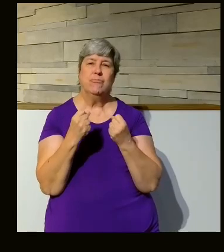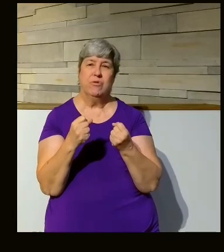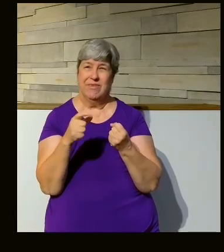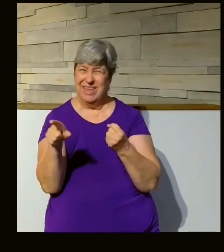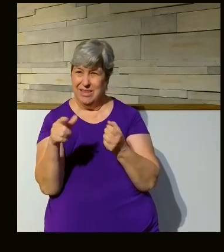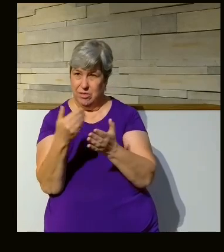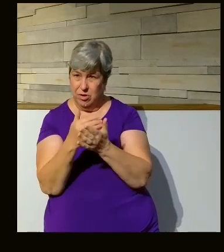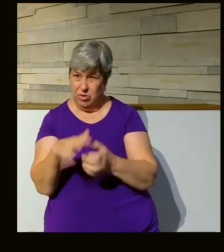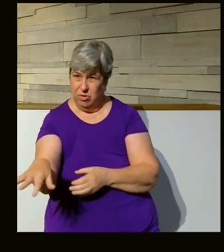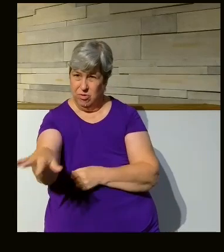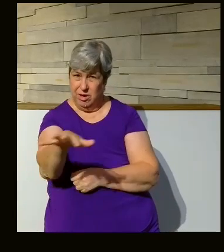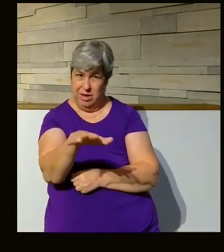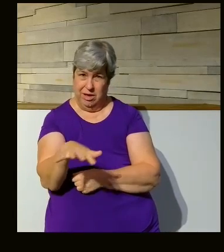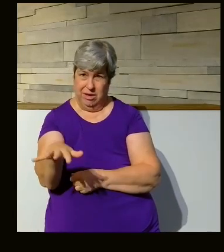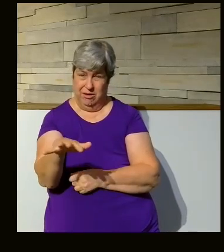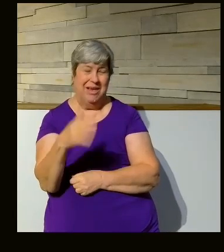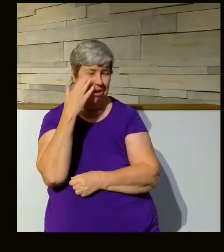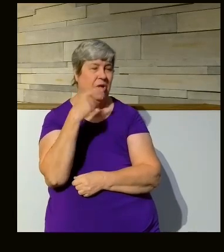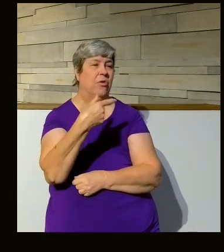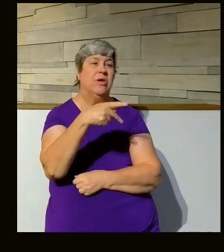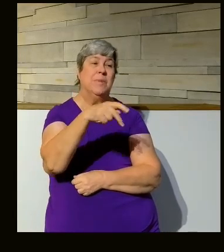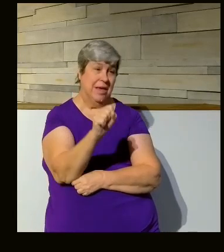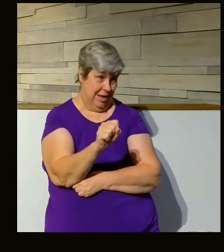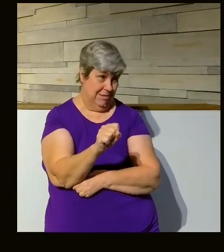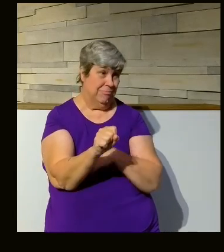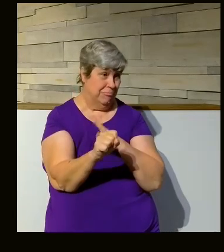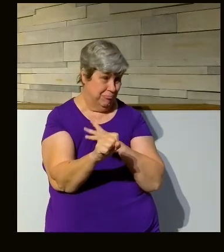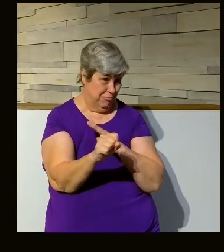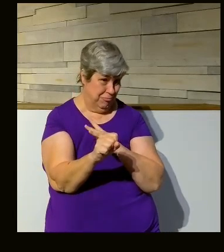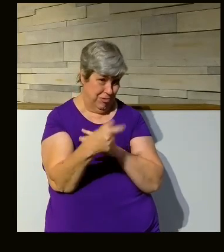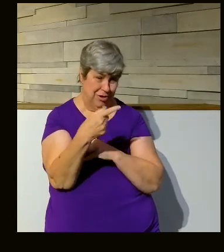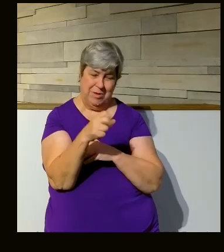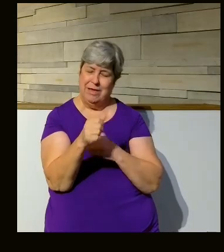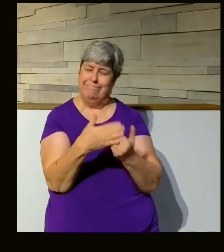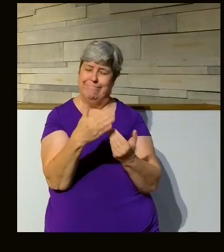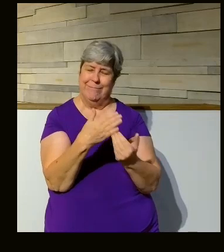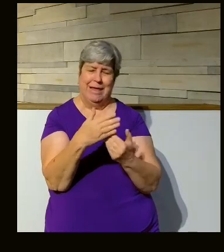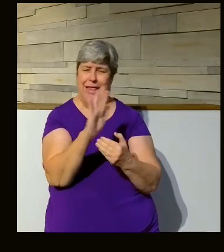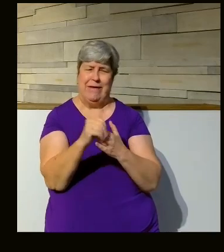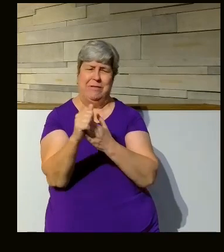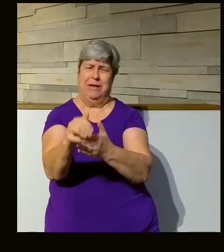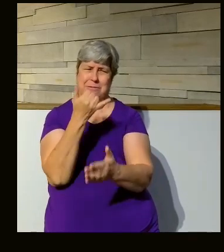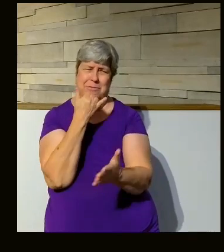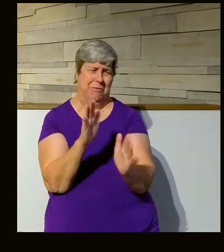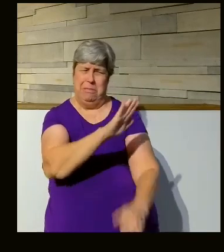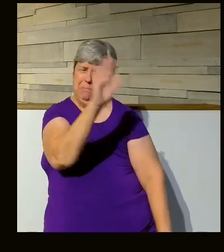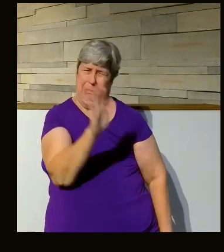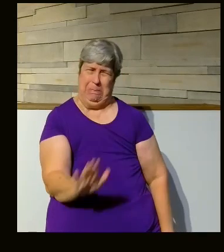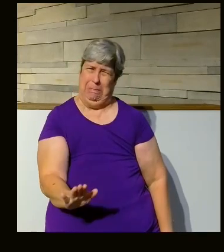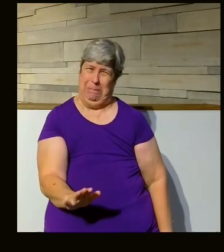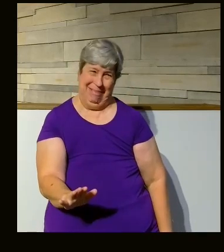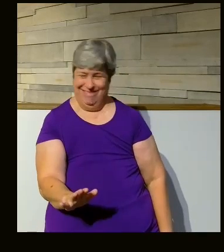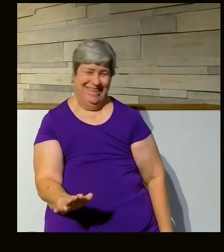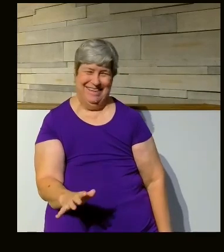new, and you know, GPS, right? GPS makes everything so easy. It never misleads you, does it, right? Never. Oh,